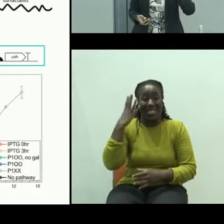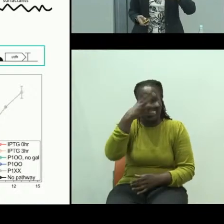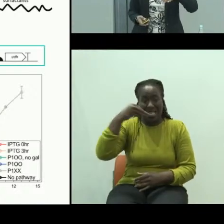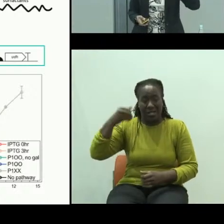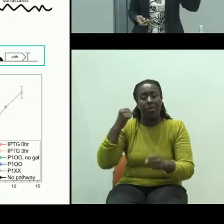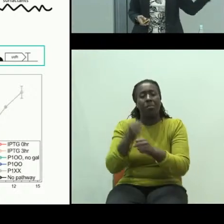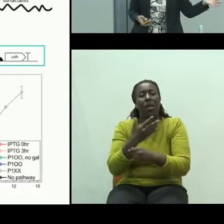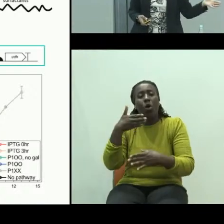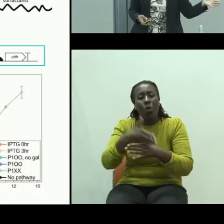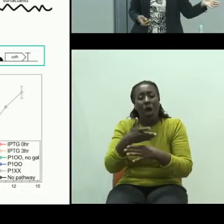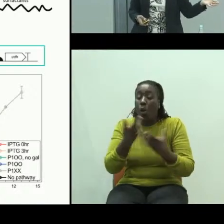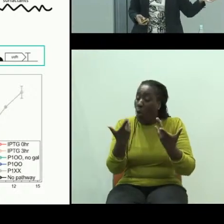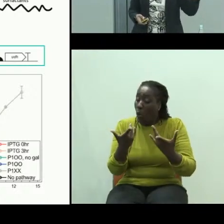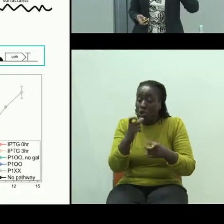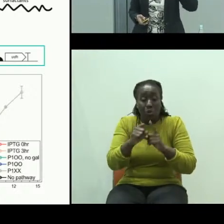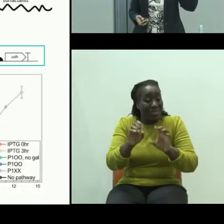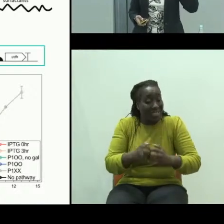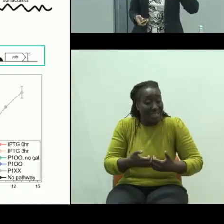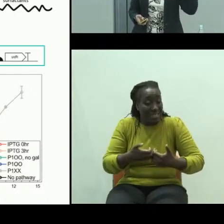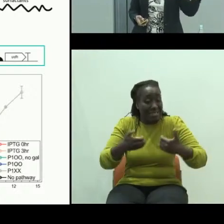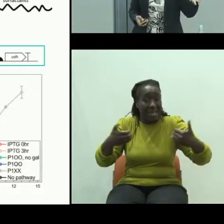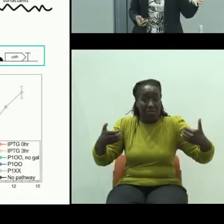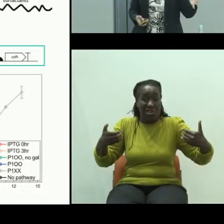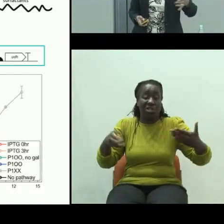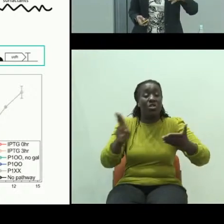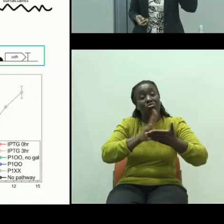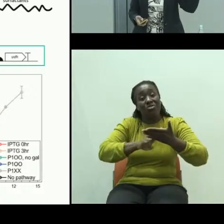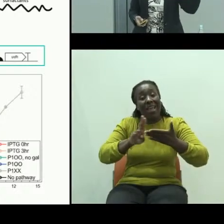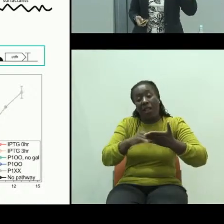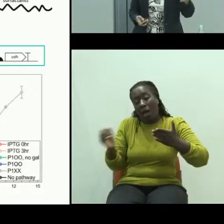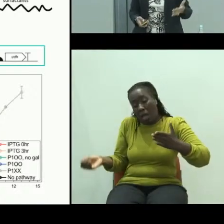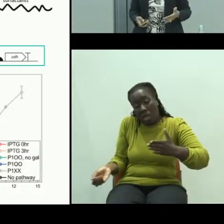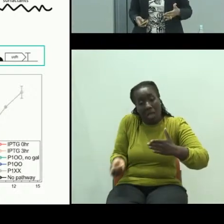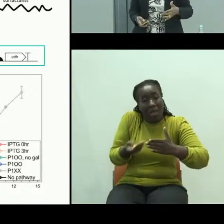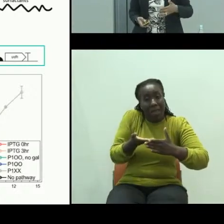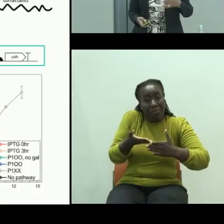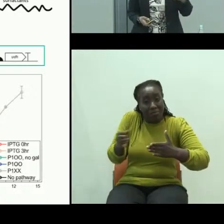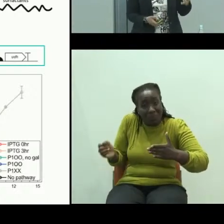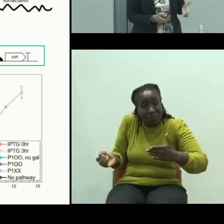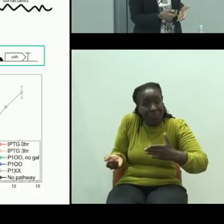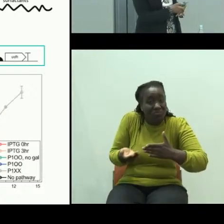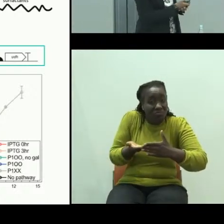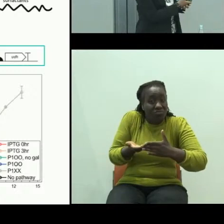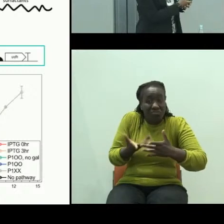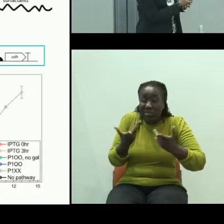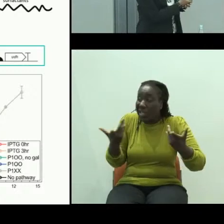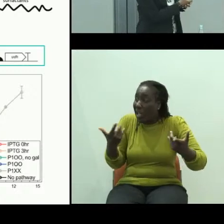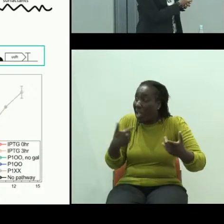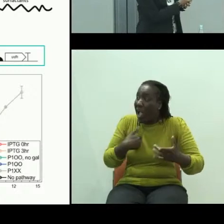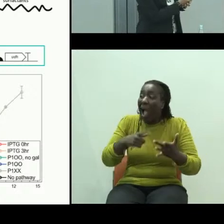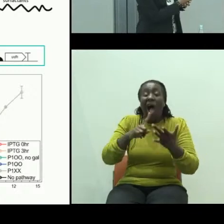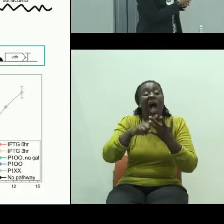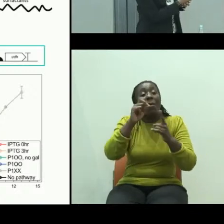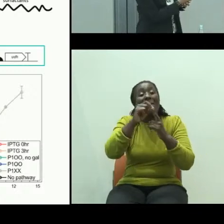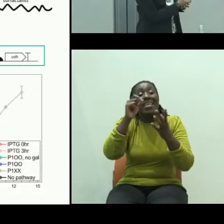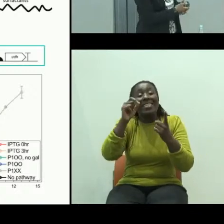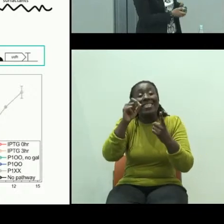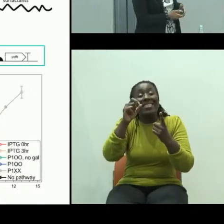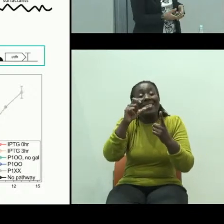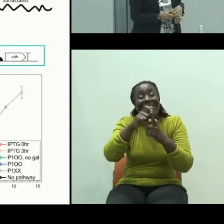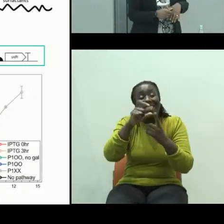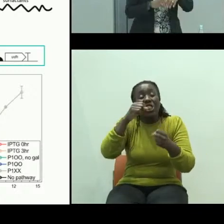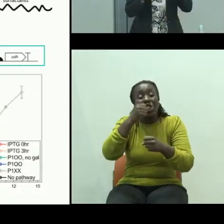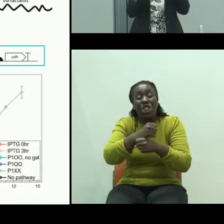added something completely separate, just a regular inducer you can use for almost anything called IPTG, and that's shown here as